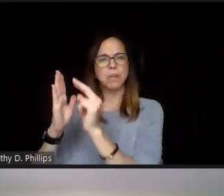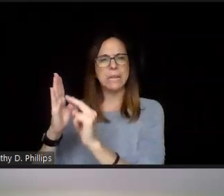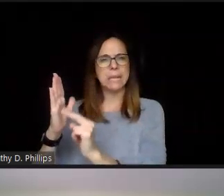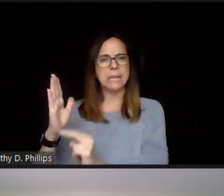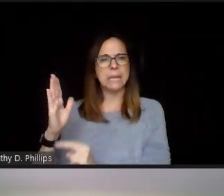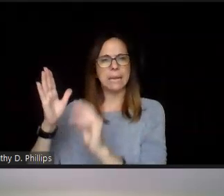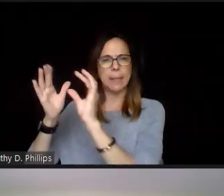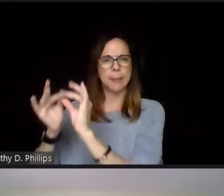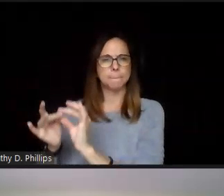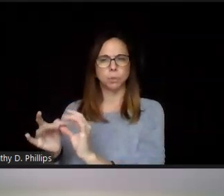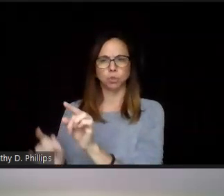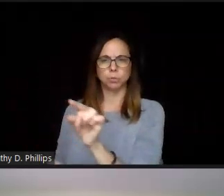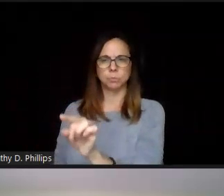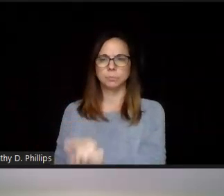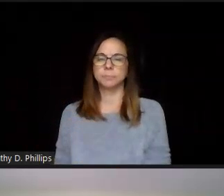captions for me.